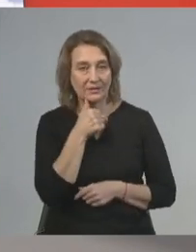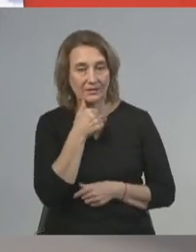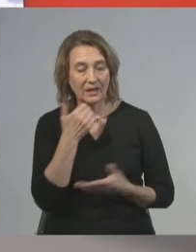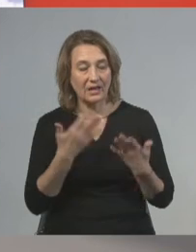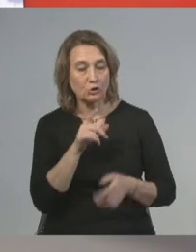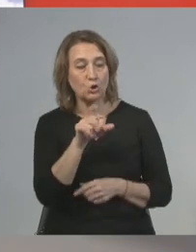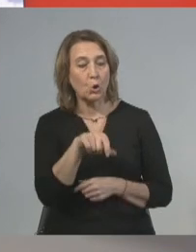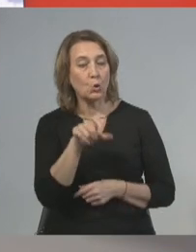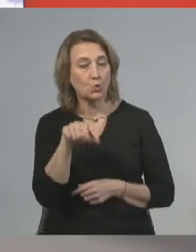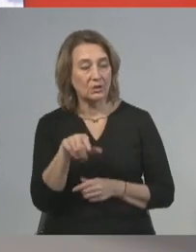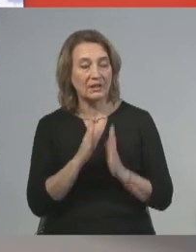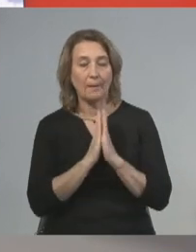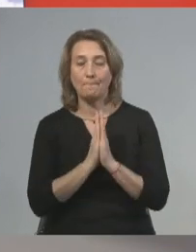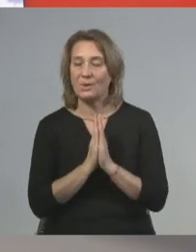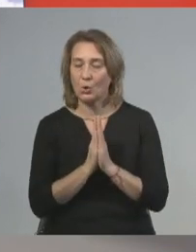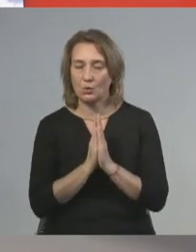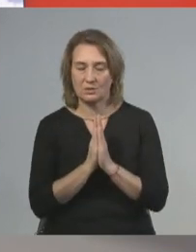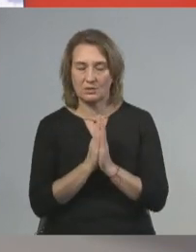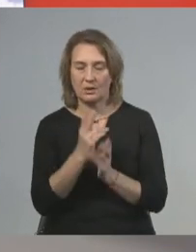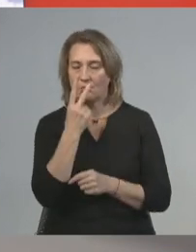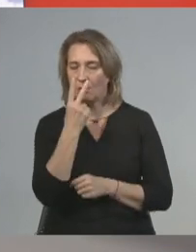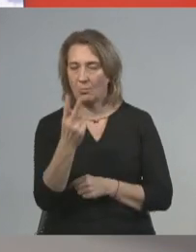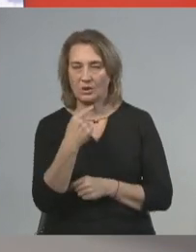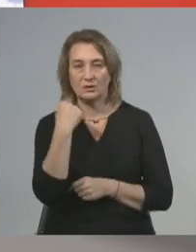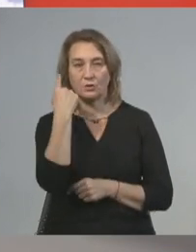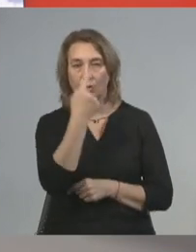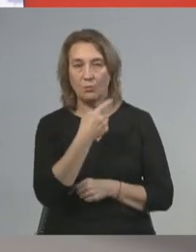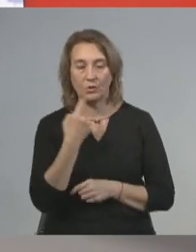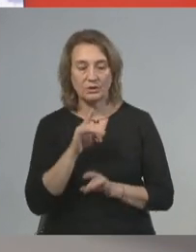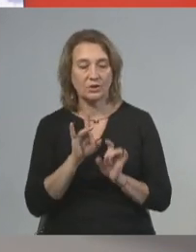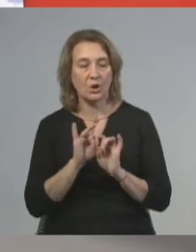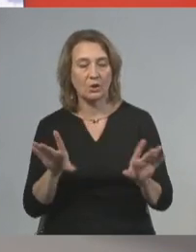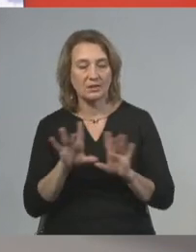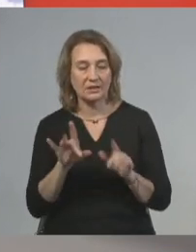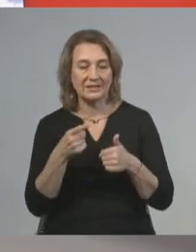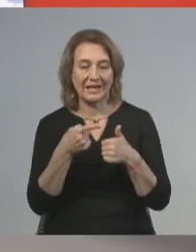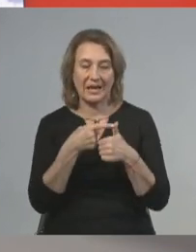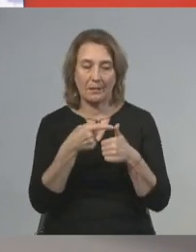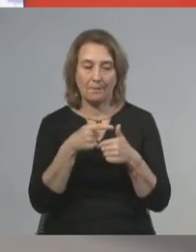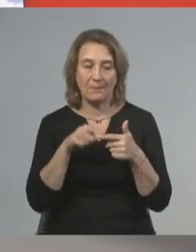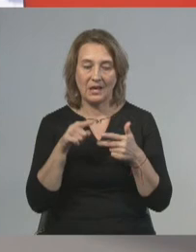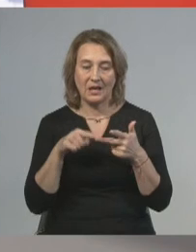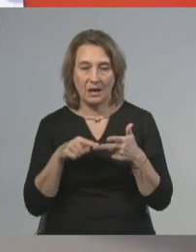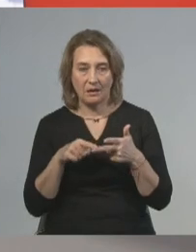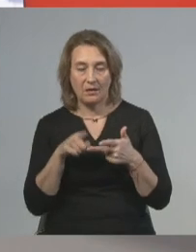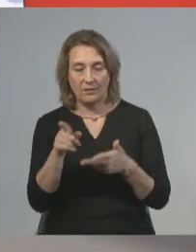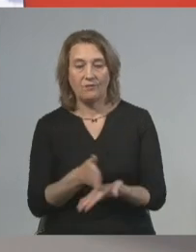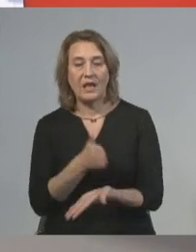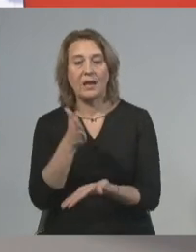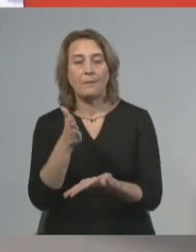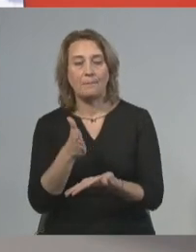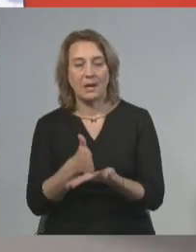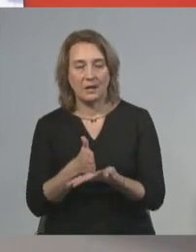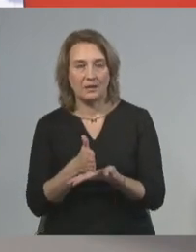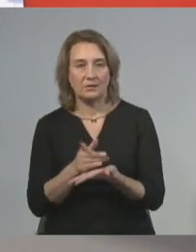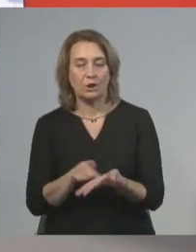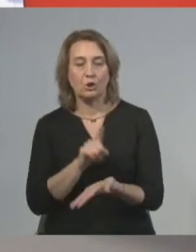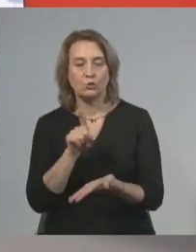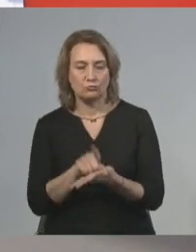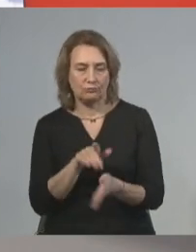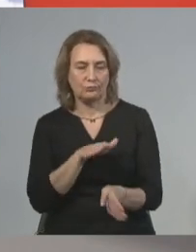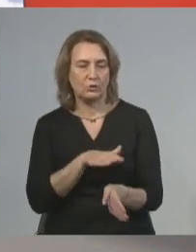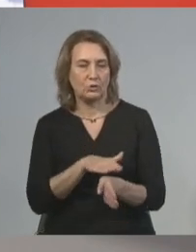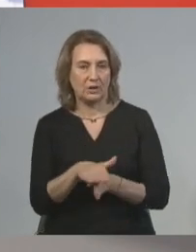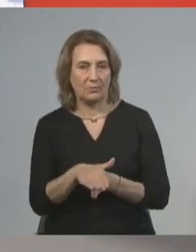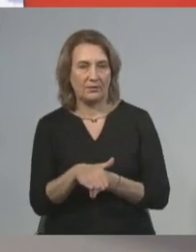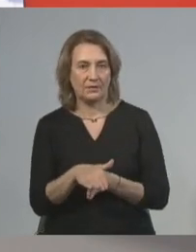anonymity when the person is asking not to show his or her face not to specify their name then you